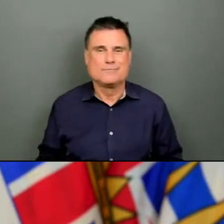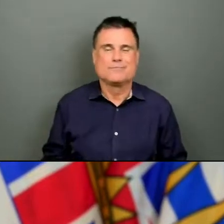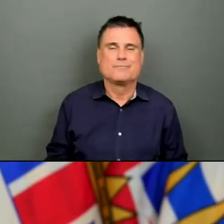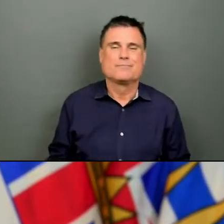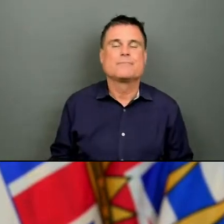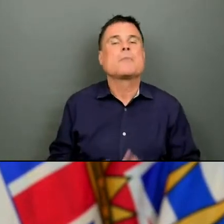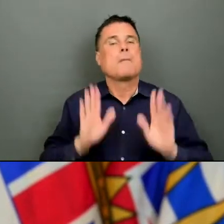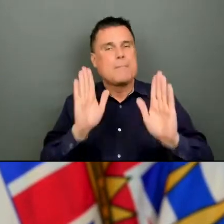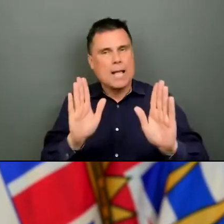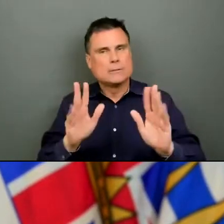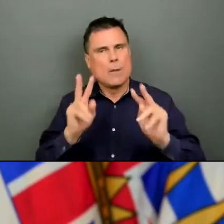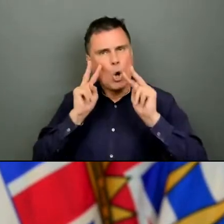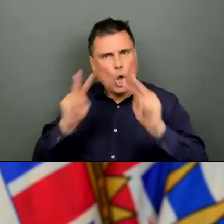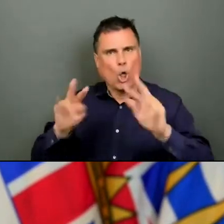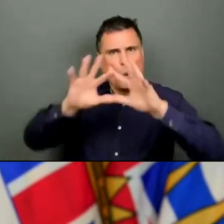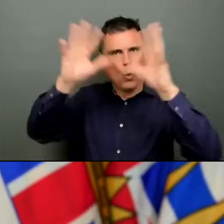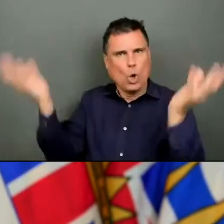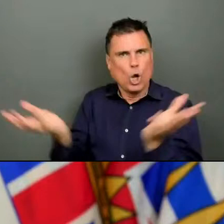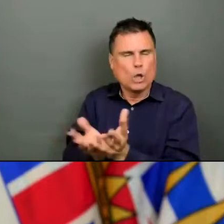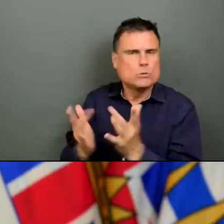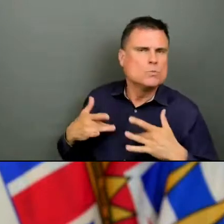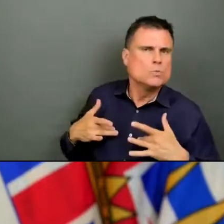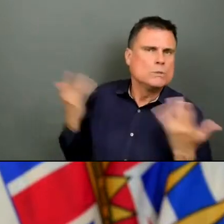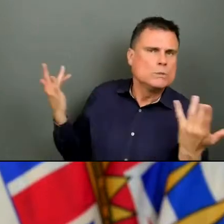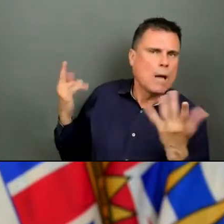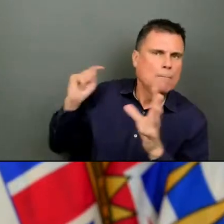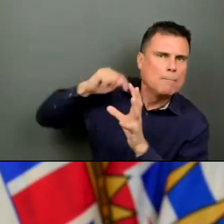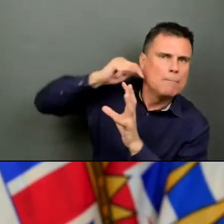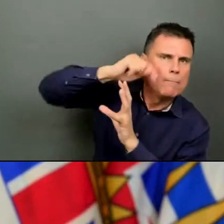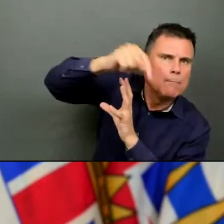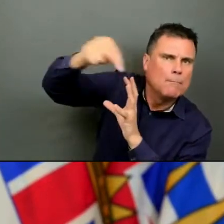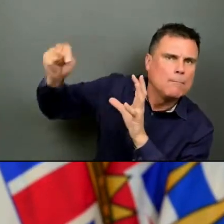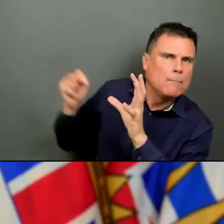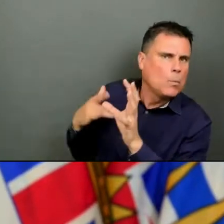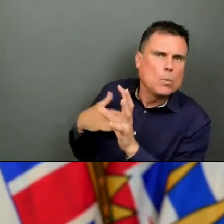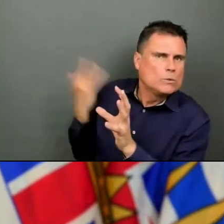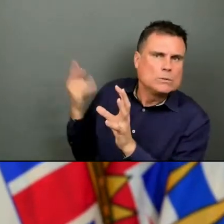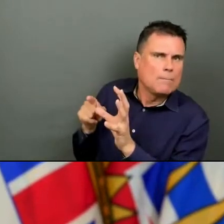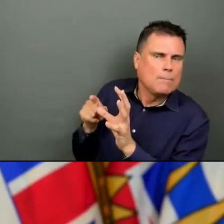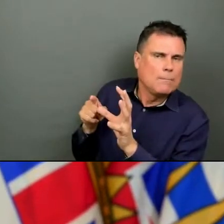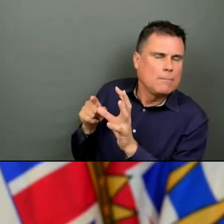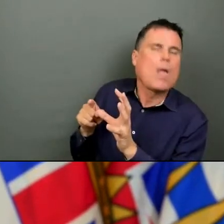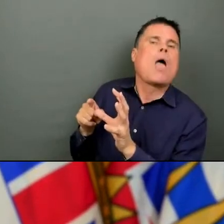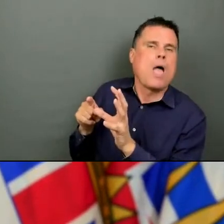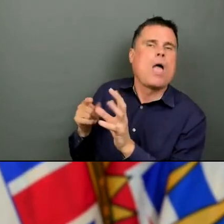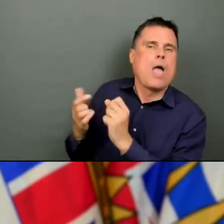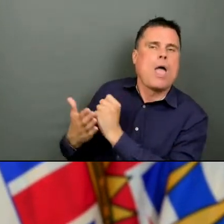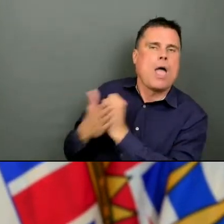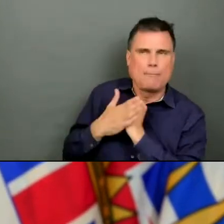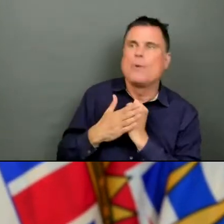picture. We are in a good place now to slowly start moving ahead, as we can